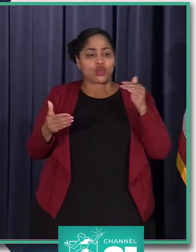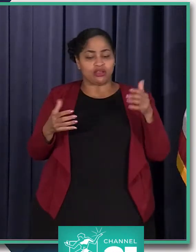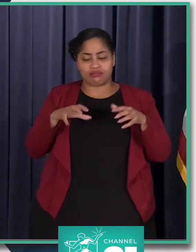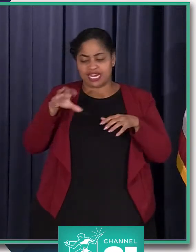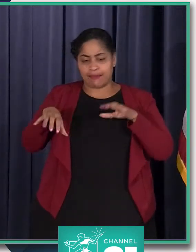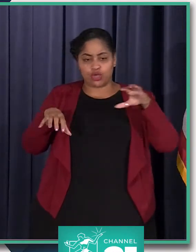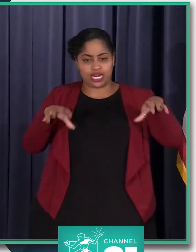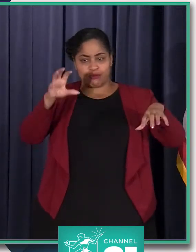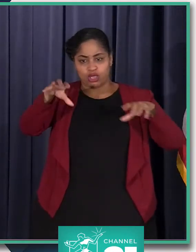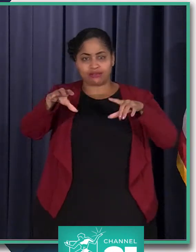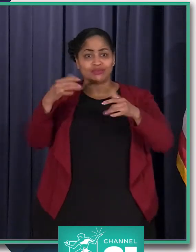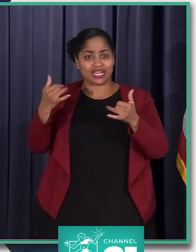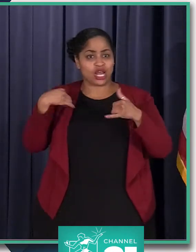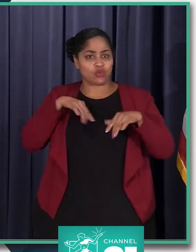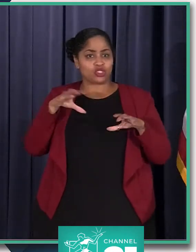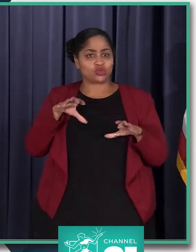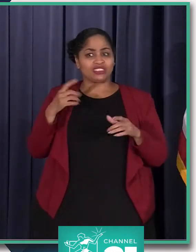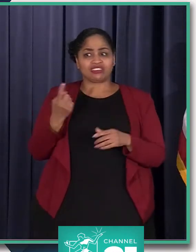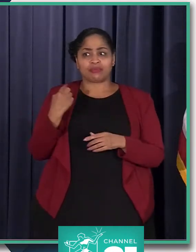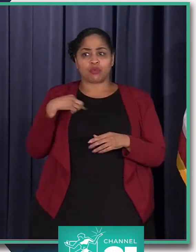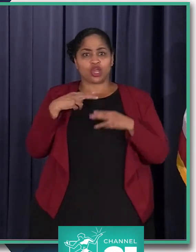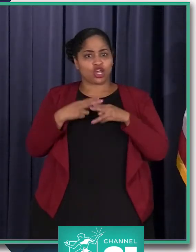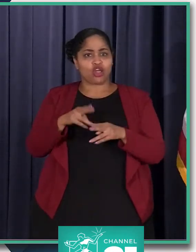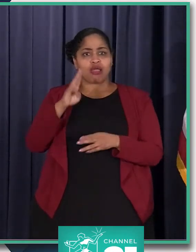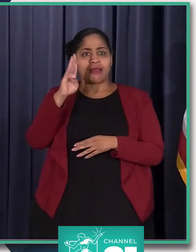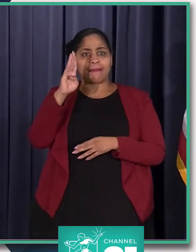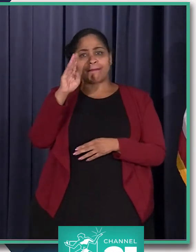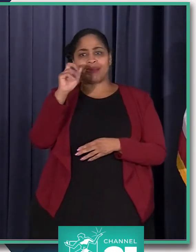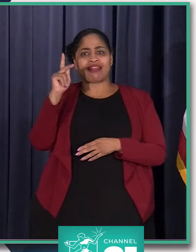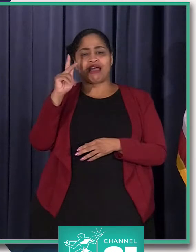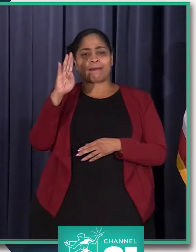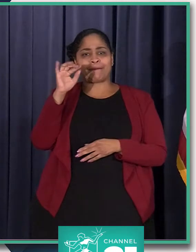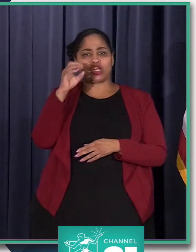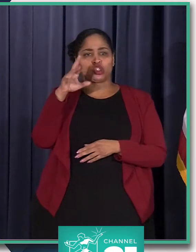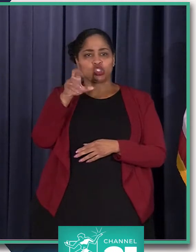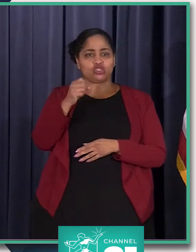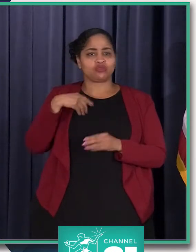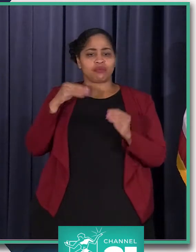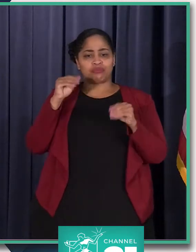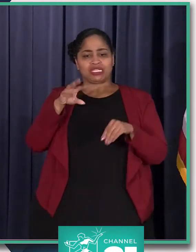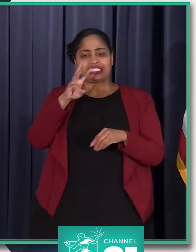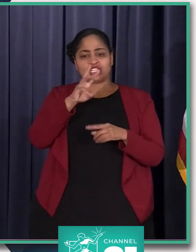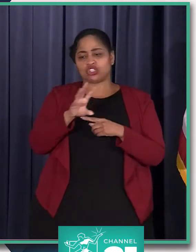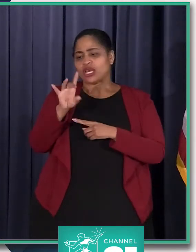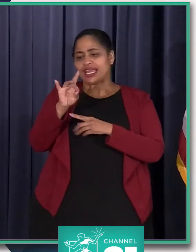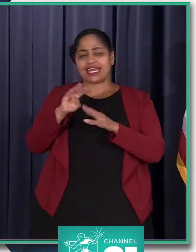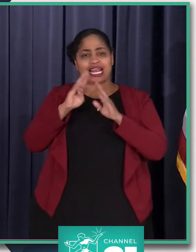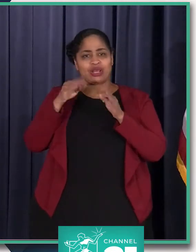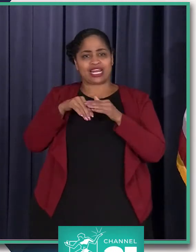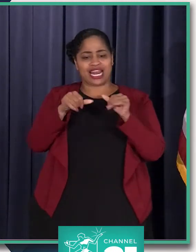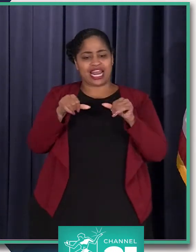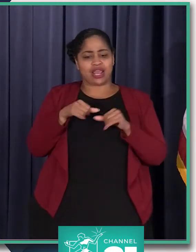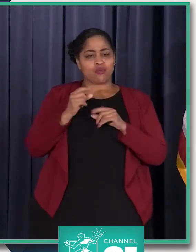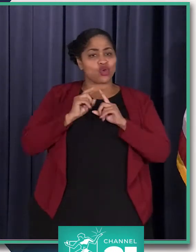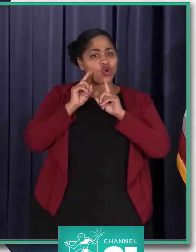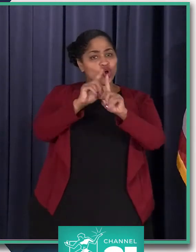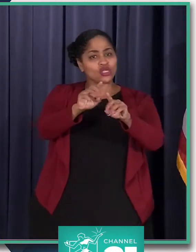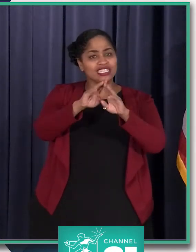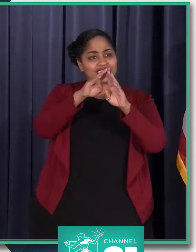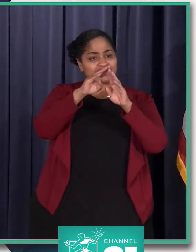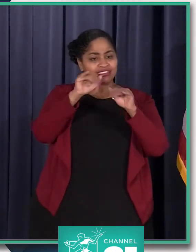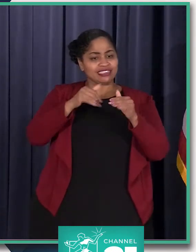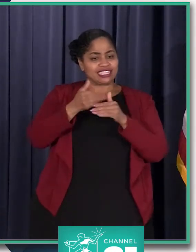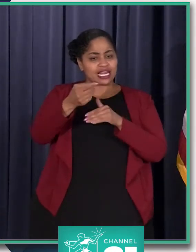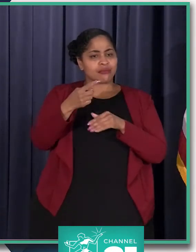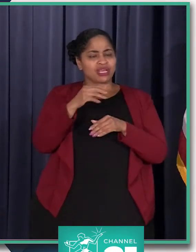targets. Right now, we're doing something we call block builders, where we put in 6 or 8 houses in a neighborhood, and we go to the neighbors, and the